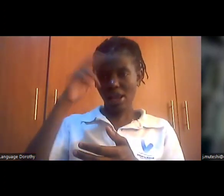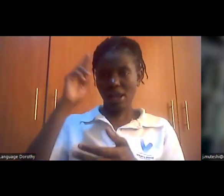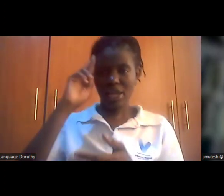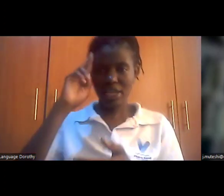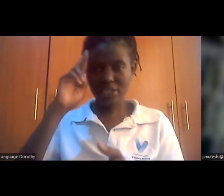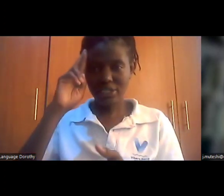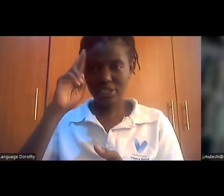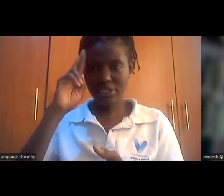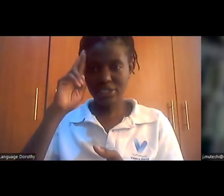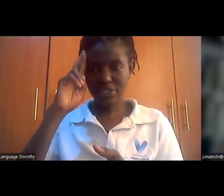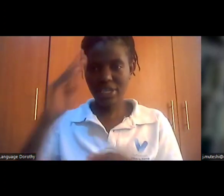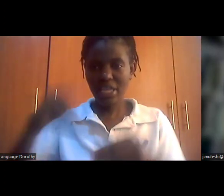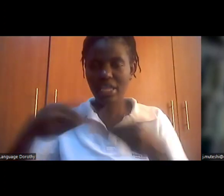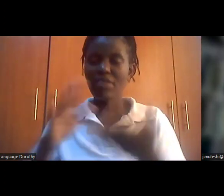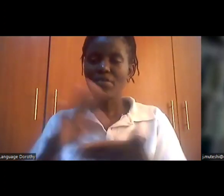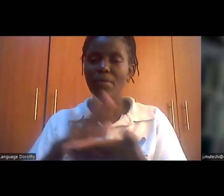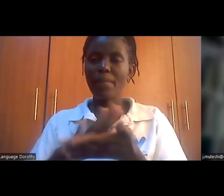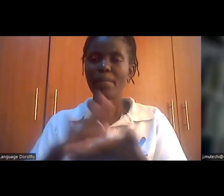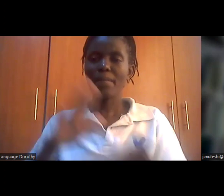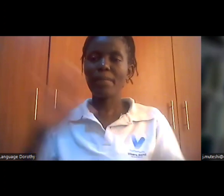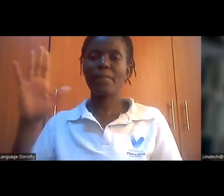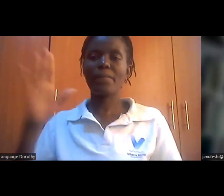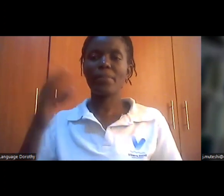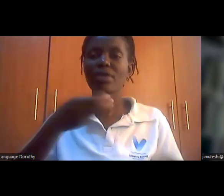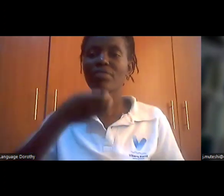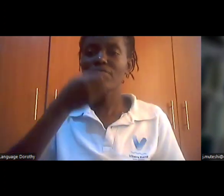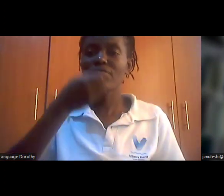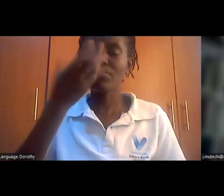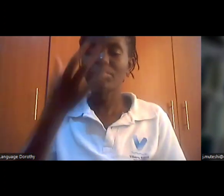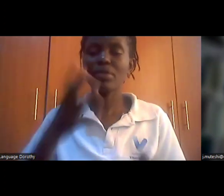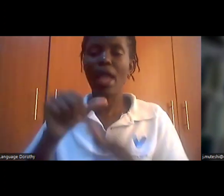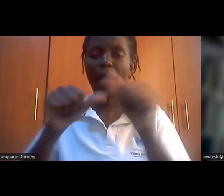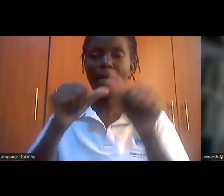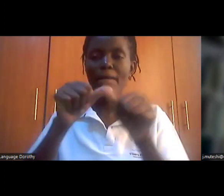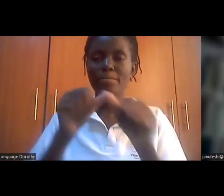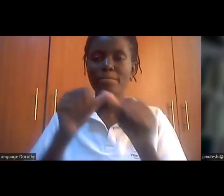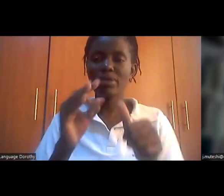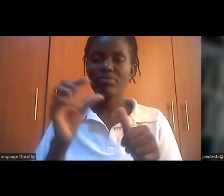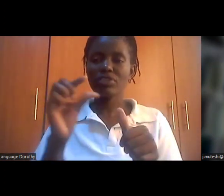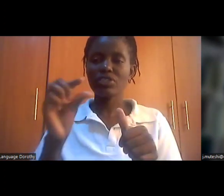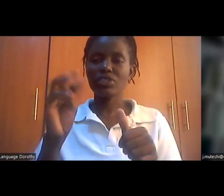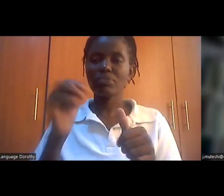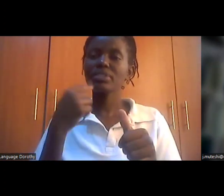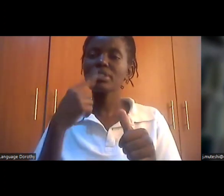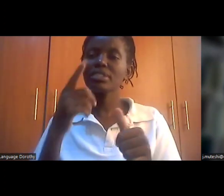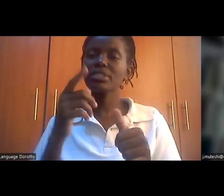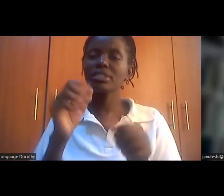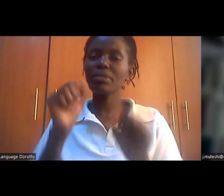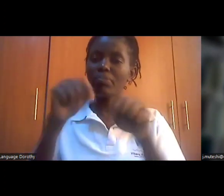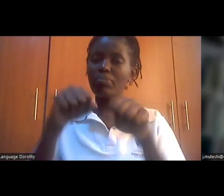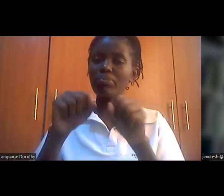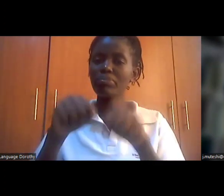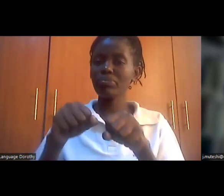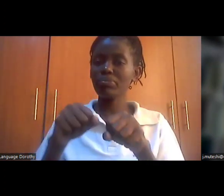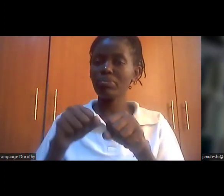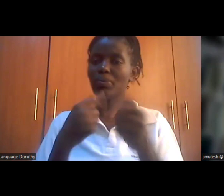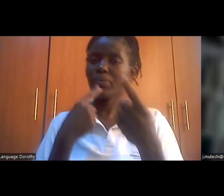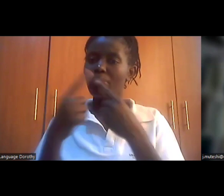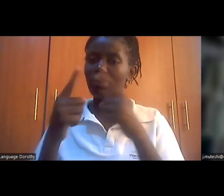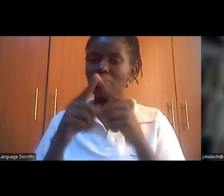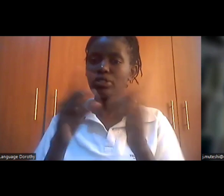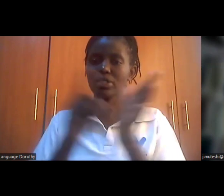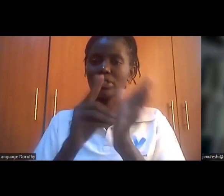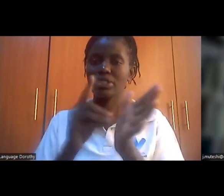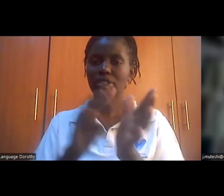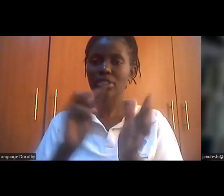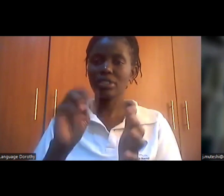FGM. And he says that he concurs with Dr. Muna. Then we have Dr. Eric